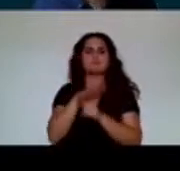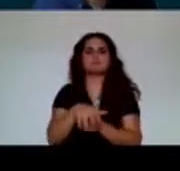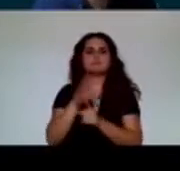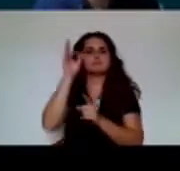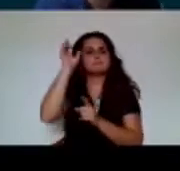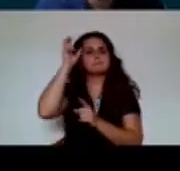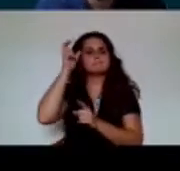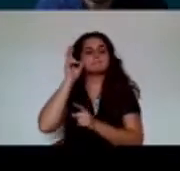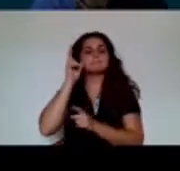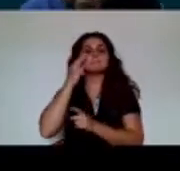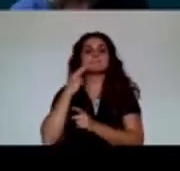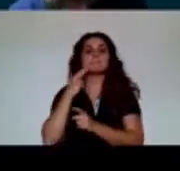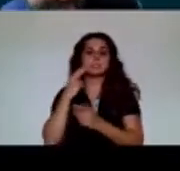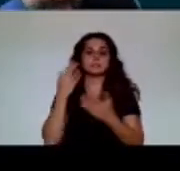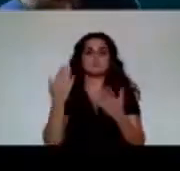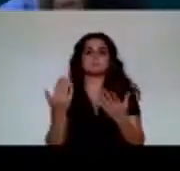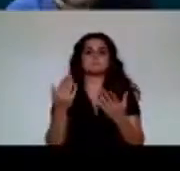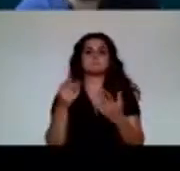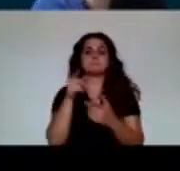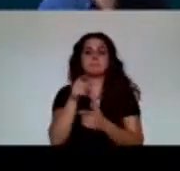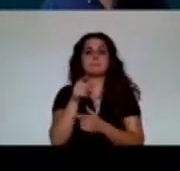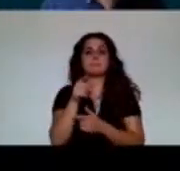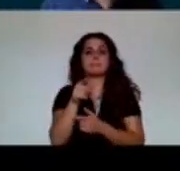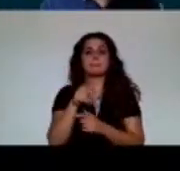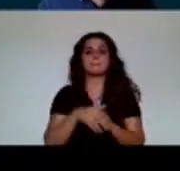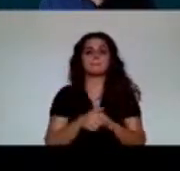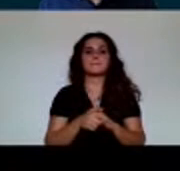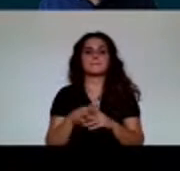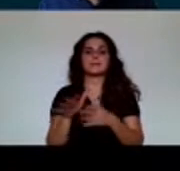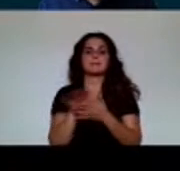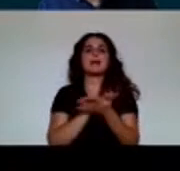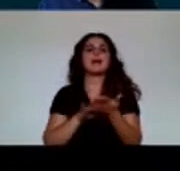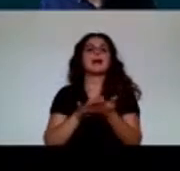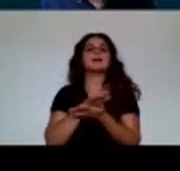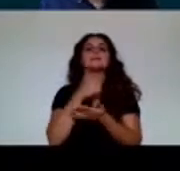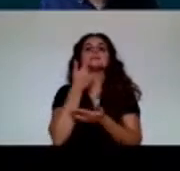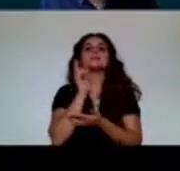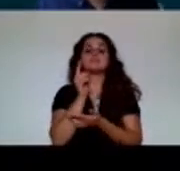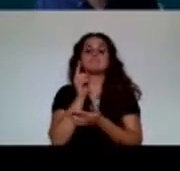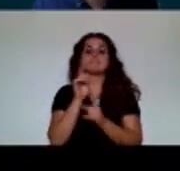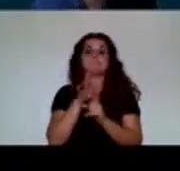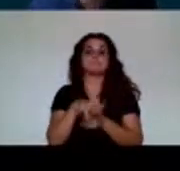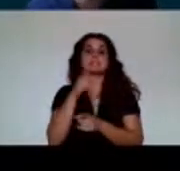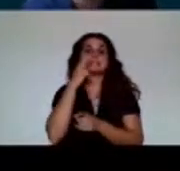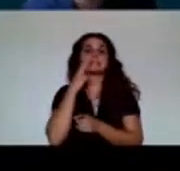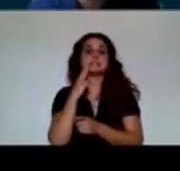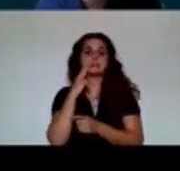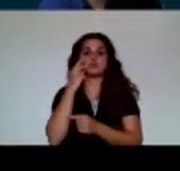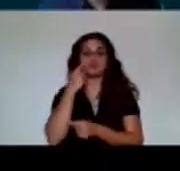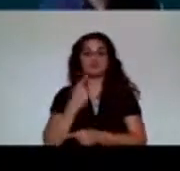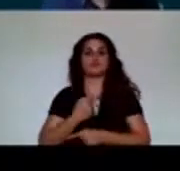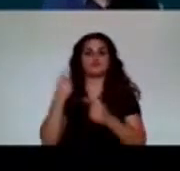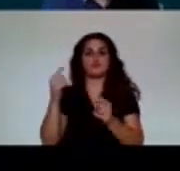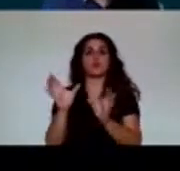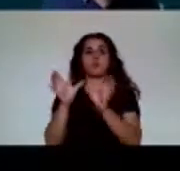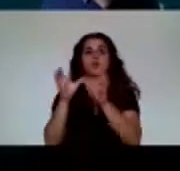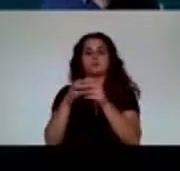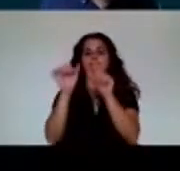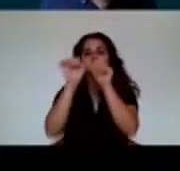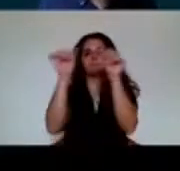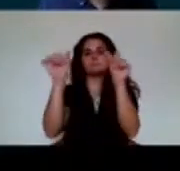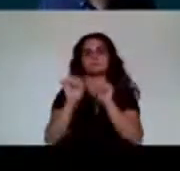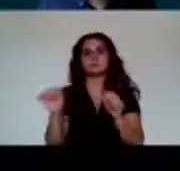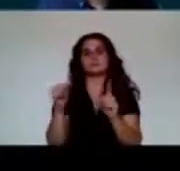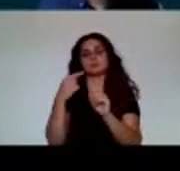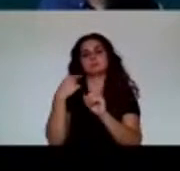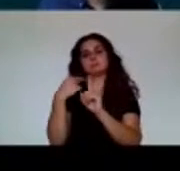and colleagues, and they basically say that racism represents an organized system of